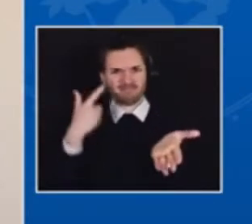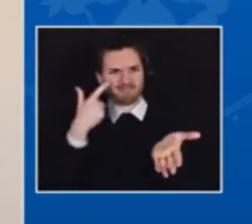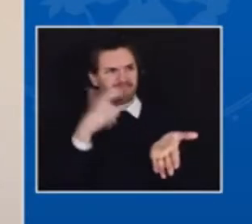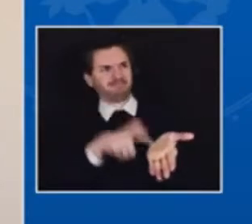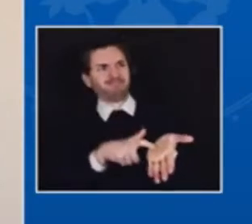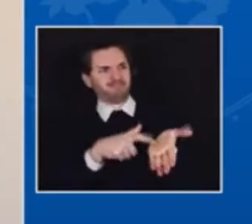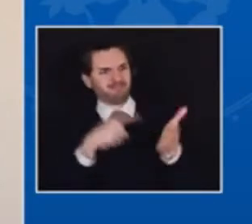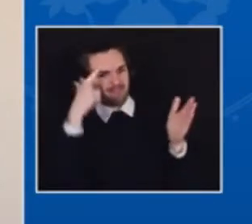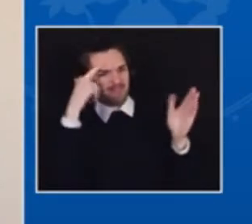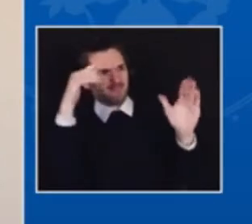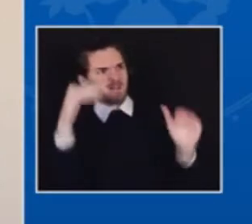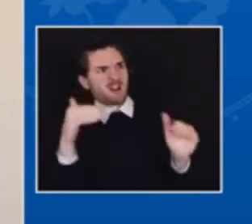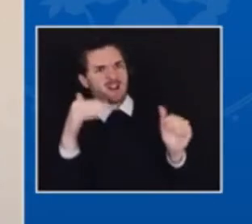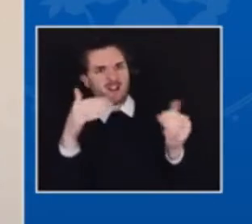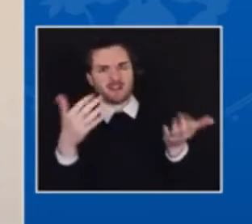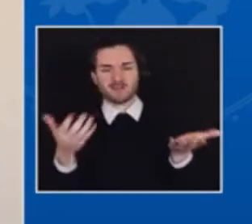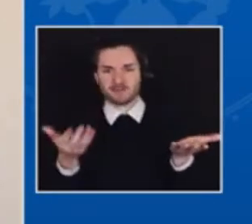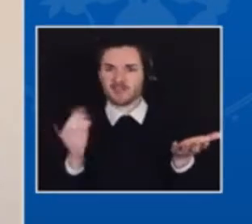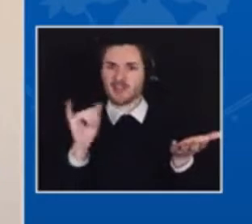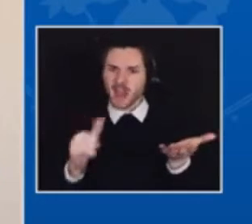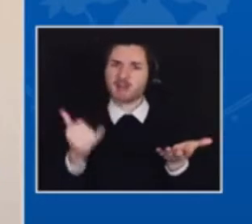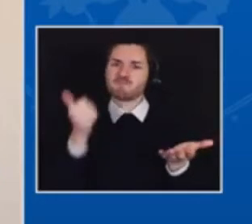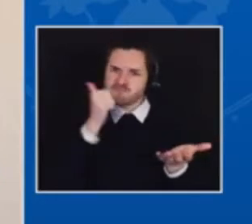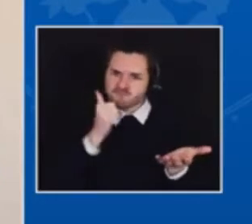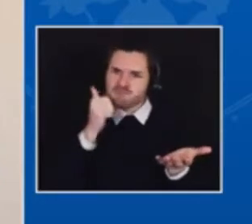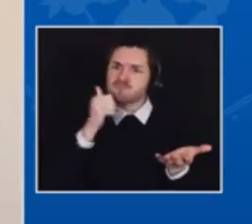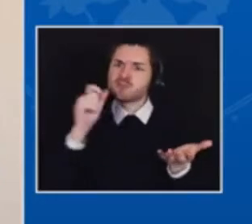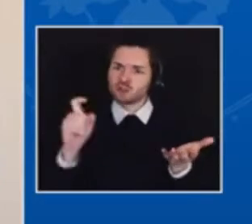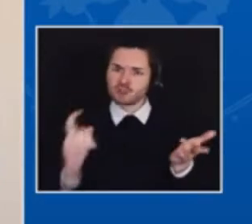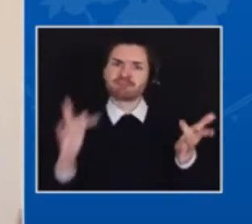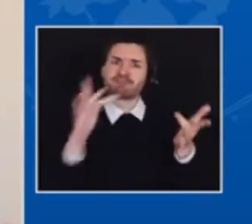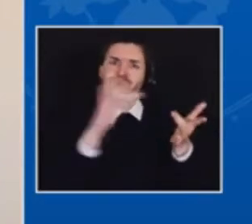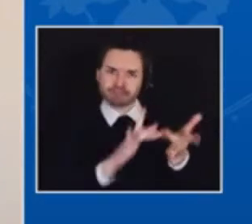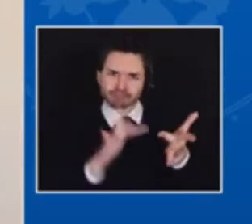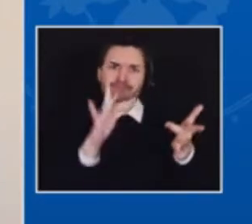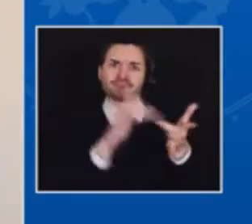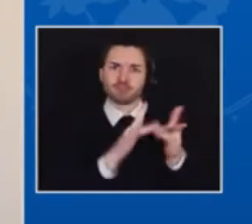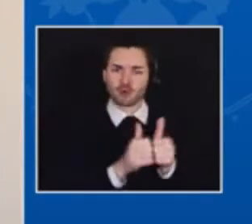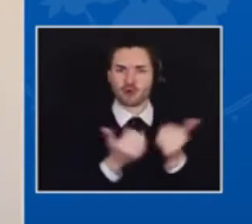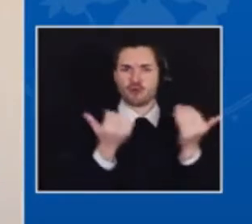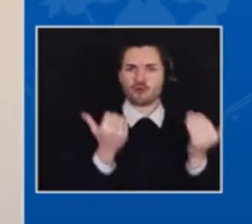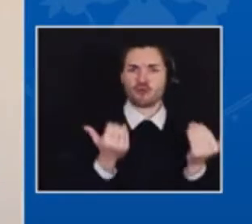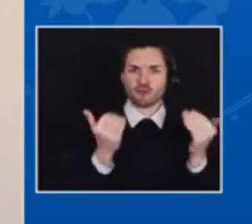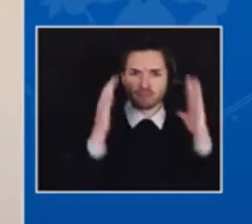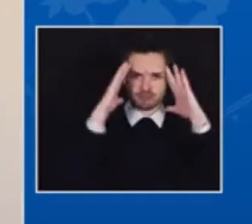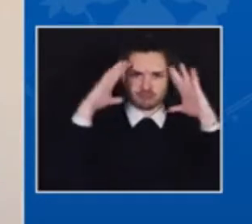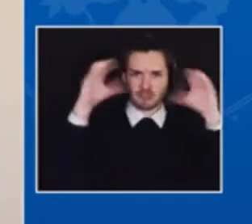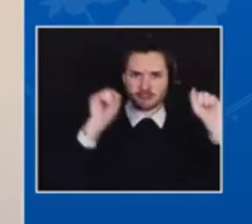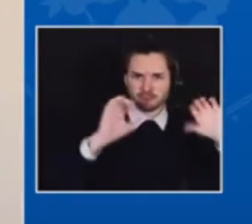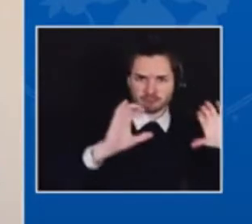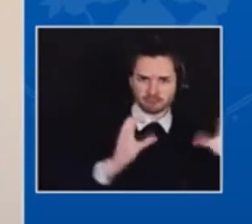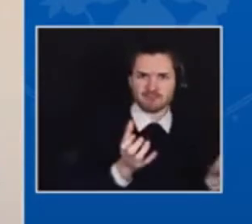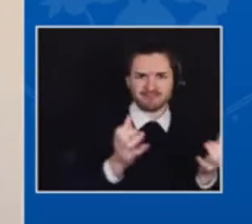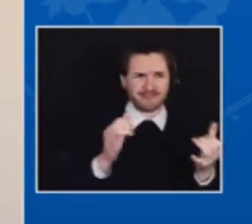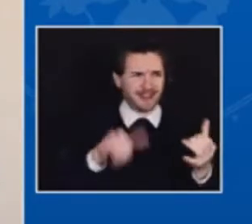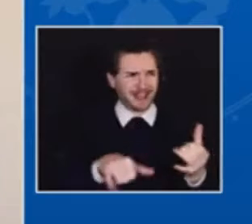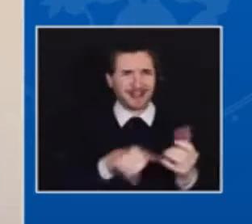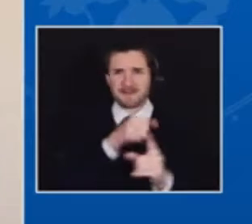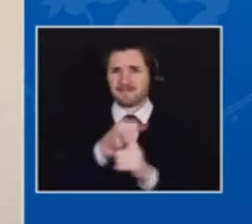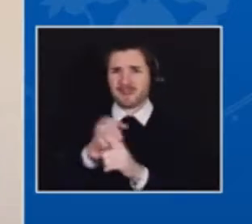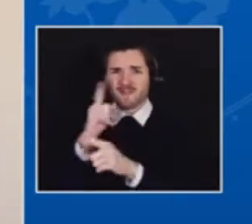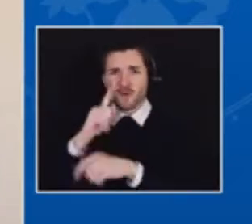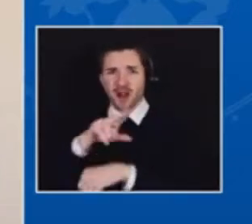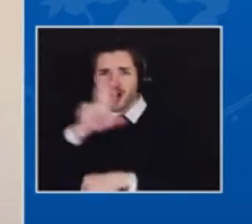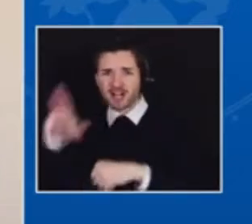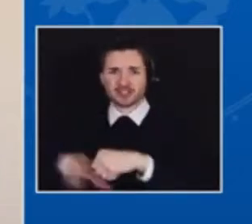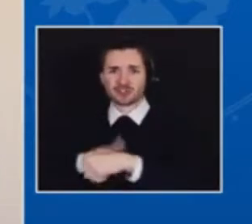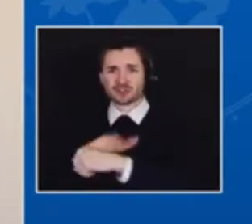with folks inside of the agencies who have information that would be vital to everything from our national security to J said vaccine distribution sorry